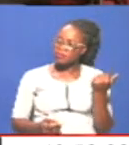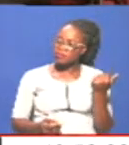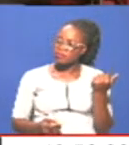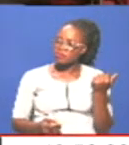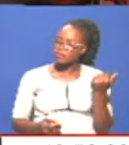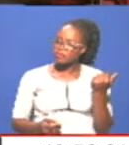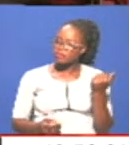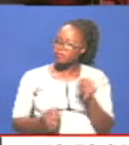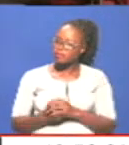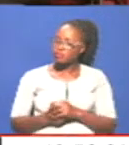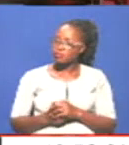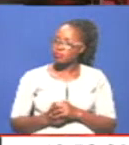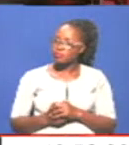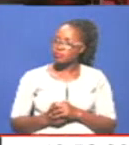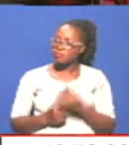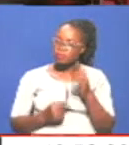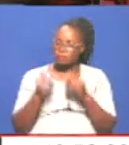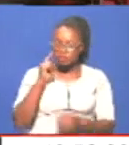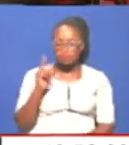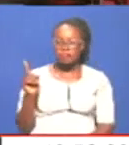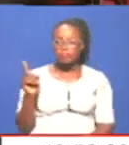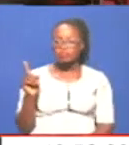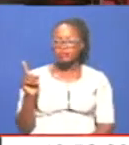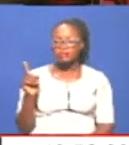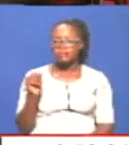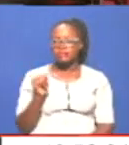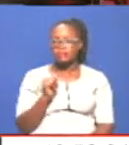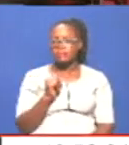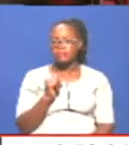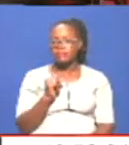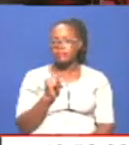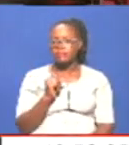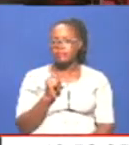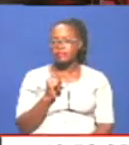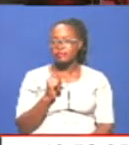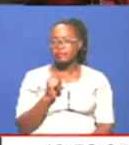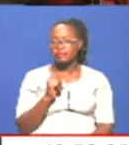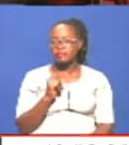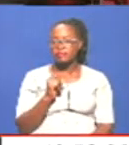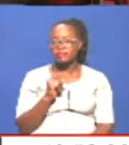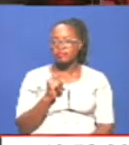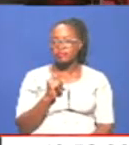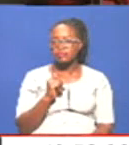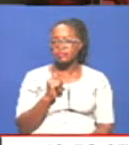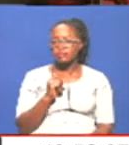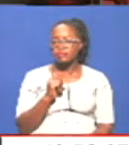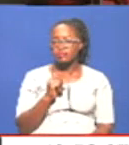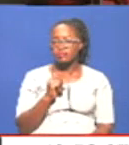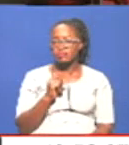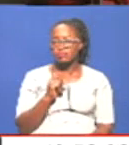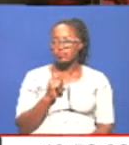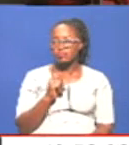let's start your experiences playing chess throughout the years and how far you've gone up the rankings,